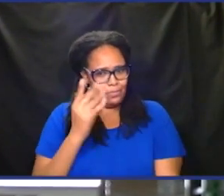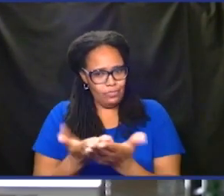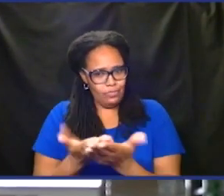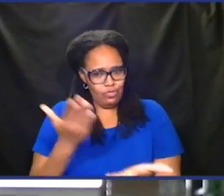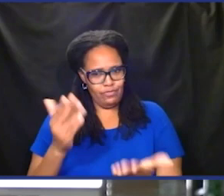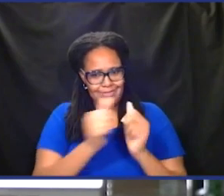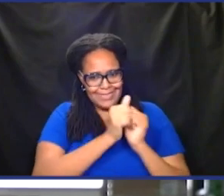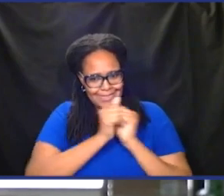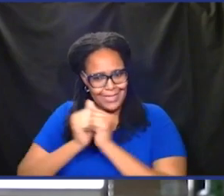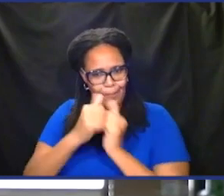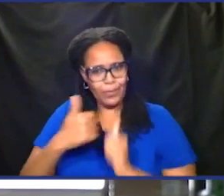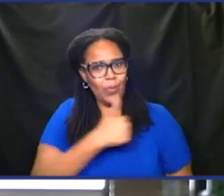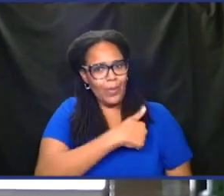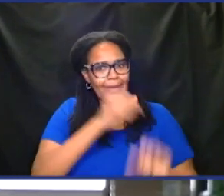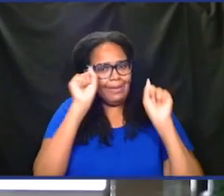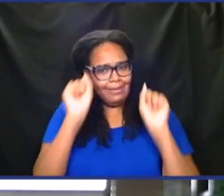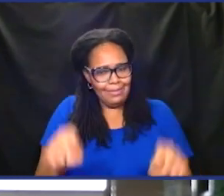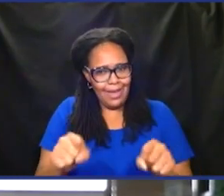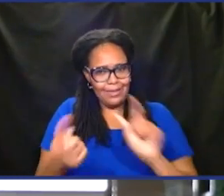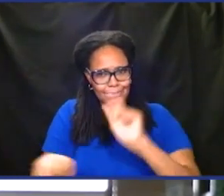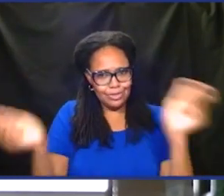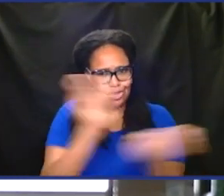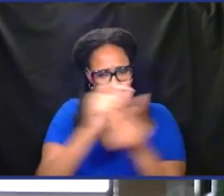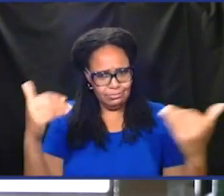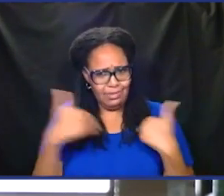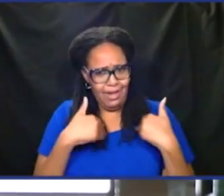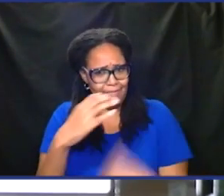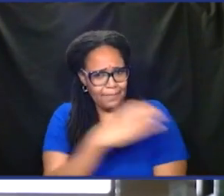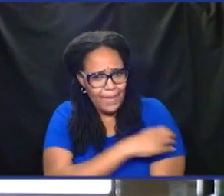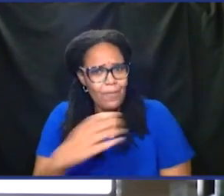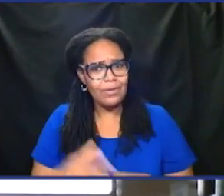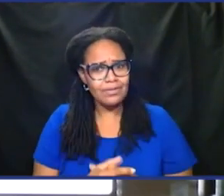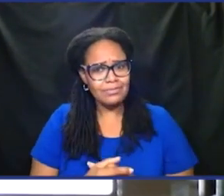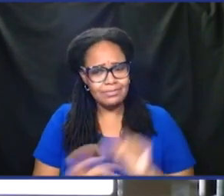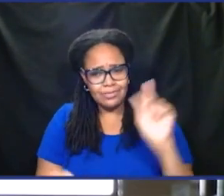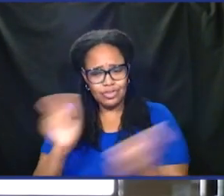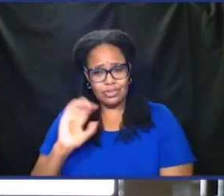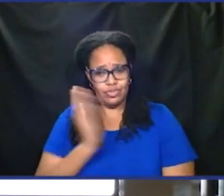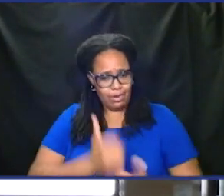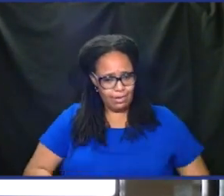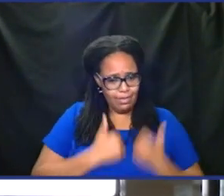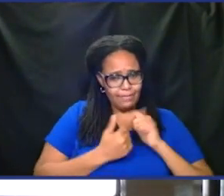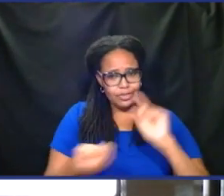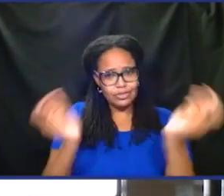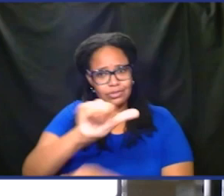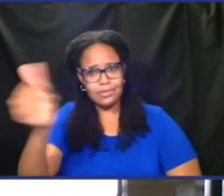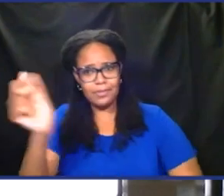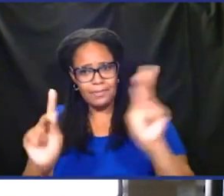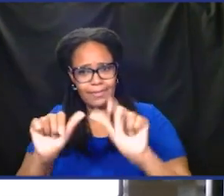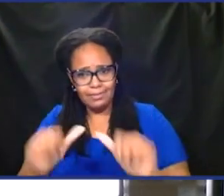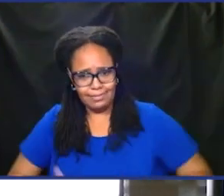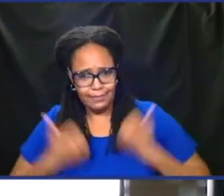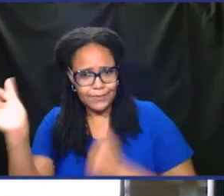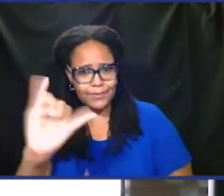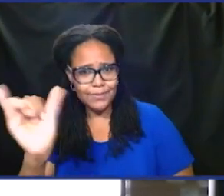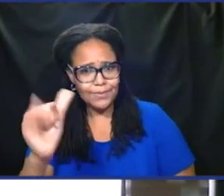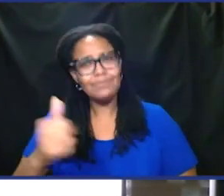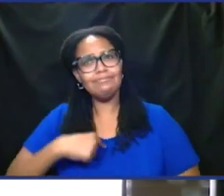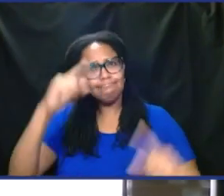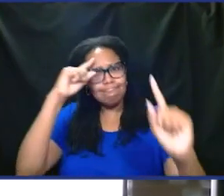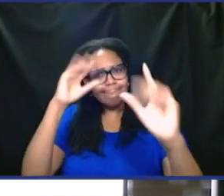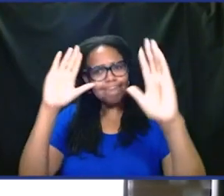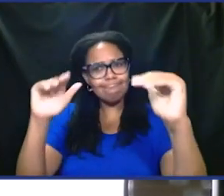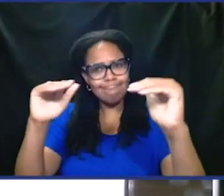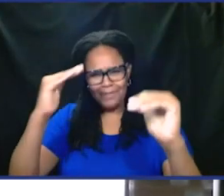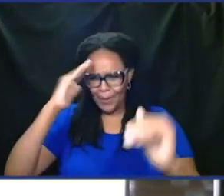have the power to change, not just our own lives, but the lives of others. I remain an optimist, and I think that